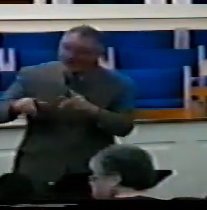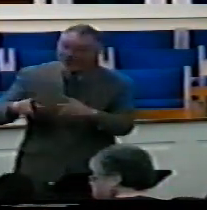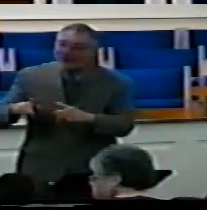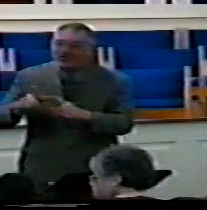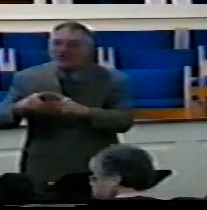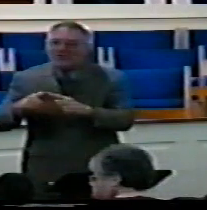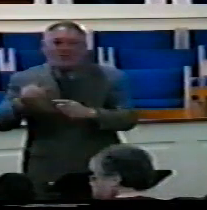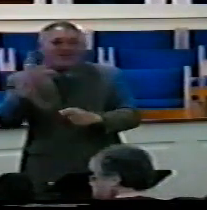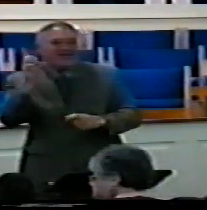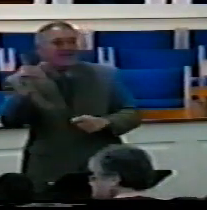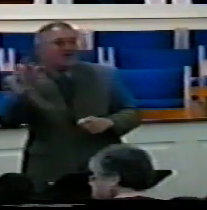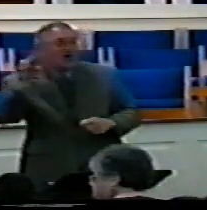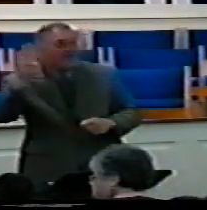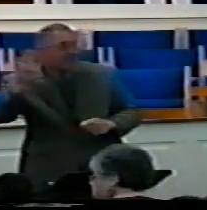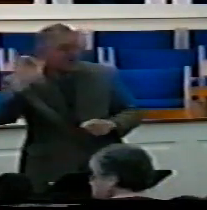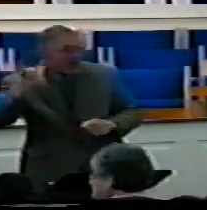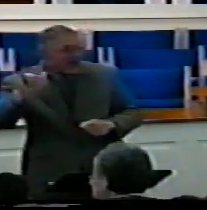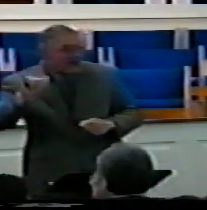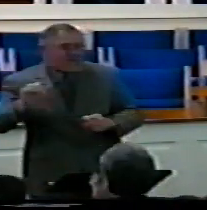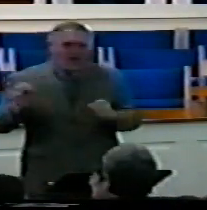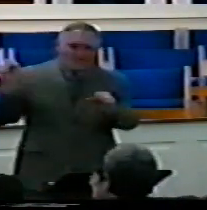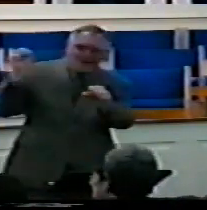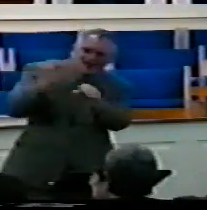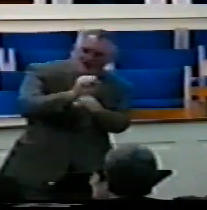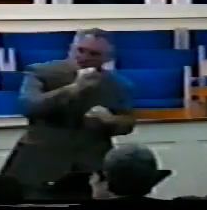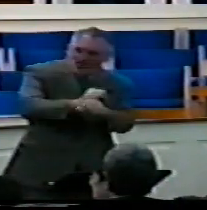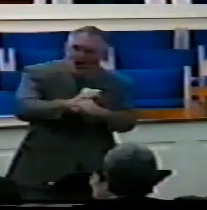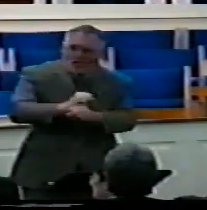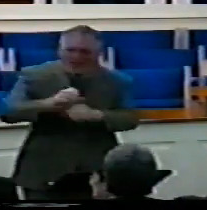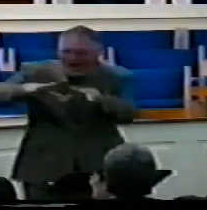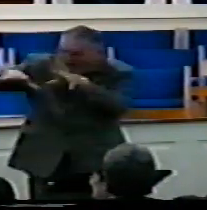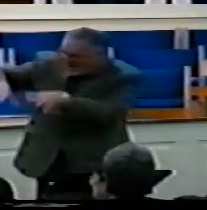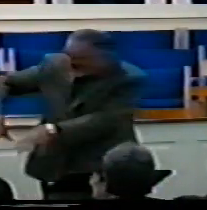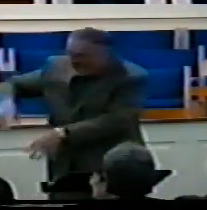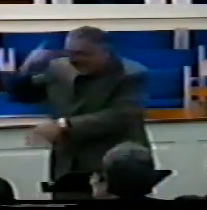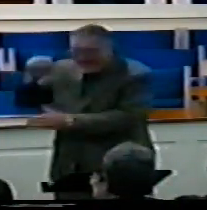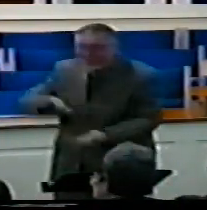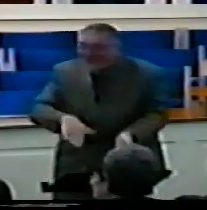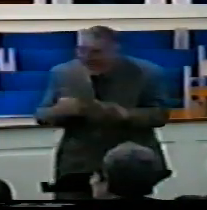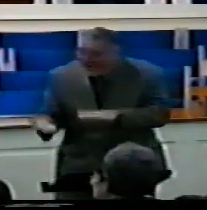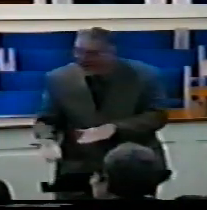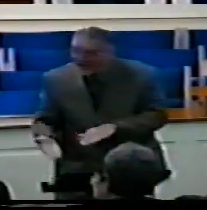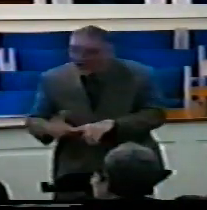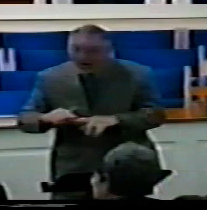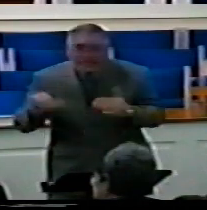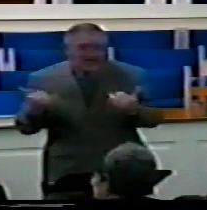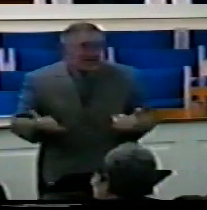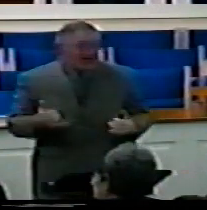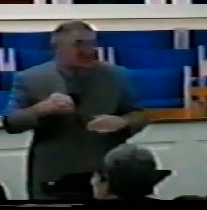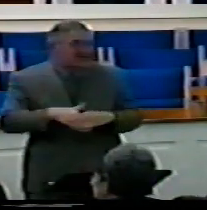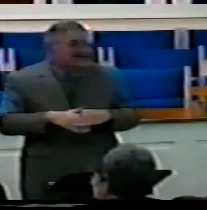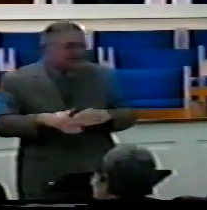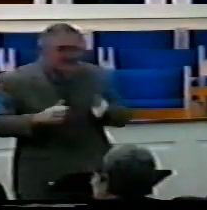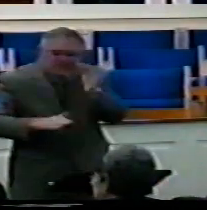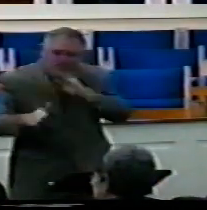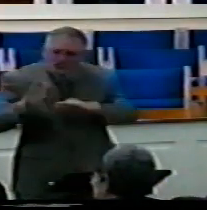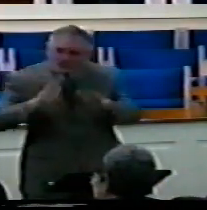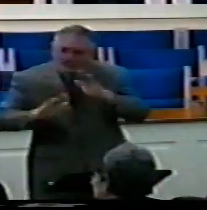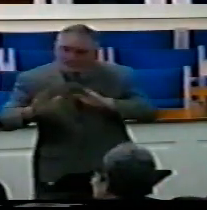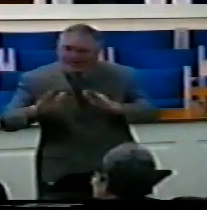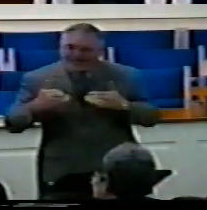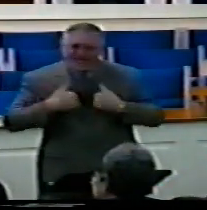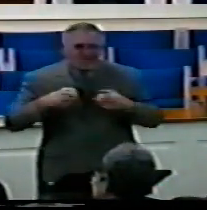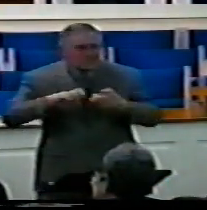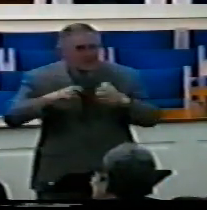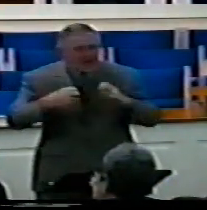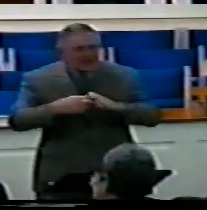stoned, drug outside the city, and left for dead. Now Paul is in a real predicament here, in the sense that Paul can make a